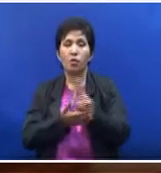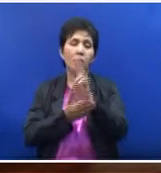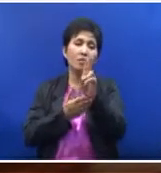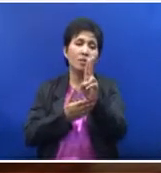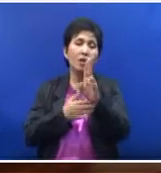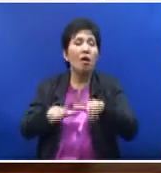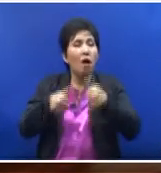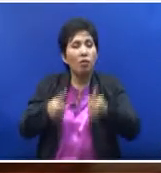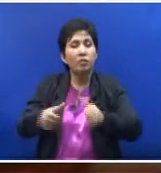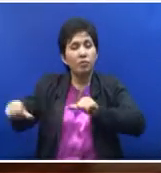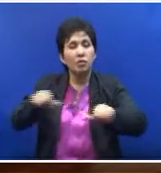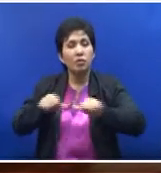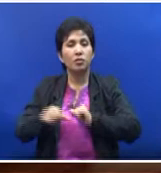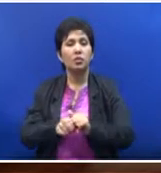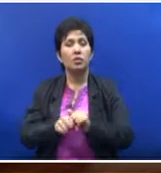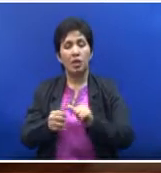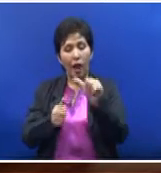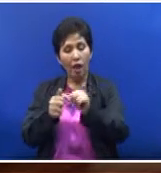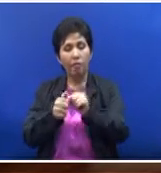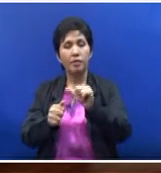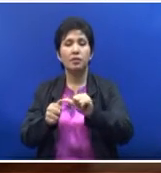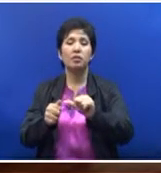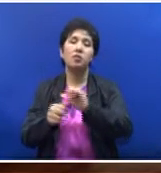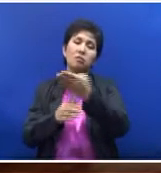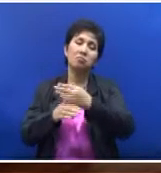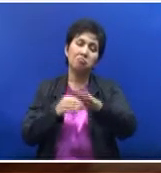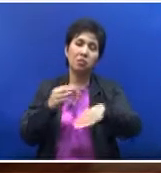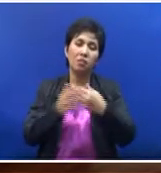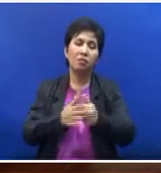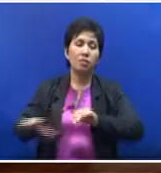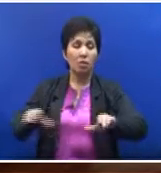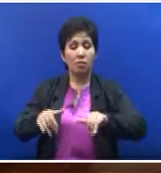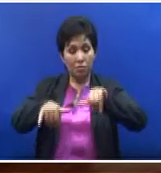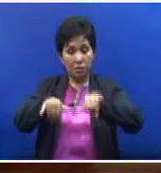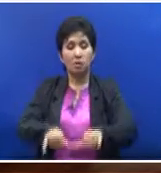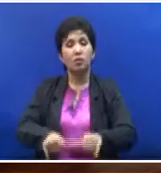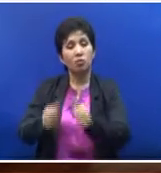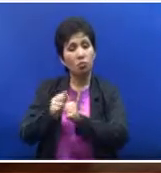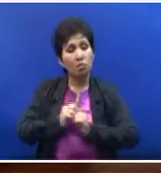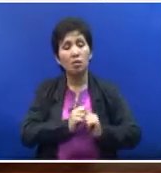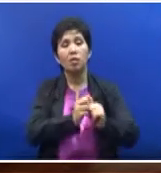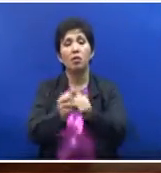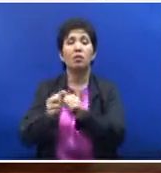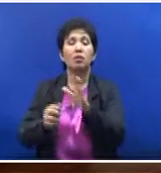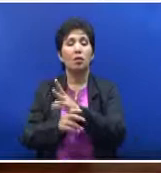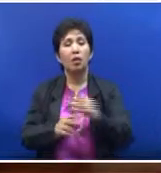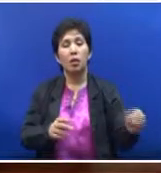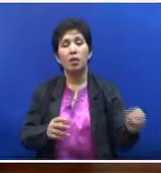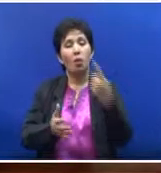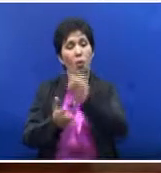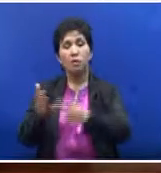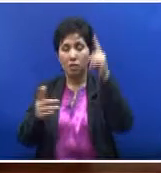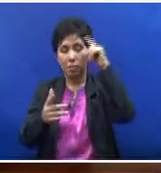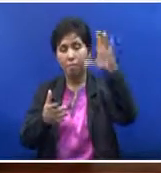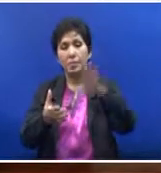their reaction, to record everything that been done by the people, to stay together with them. No need, because what they need